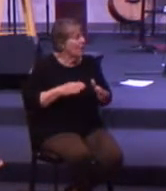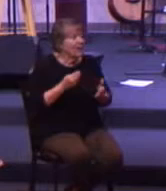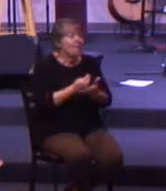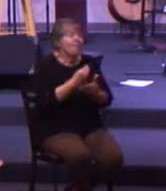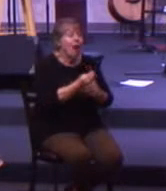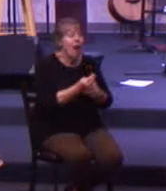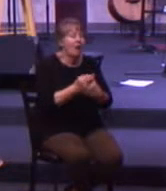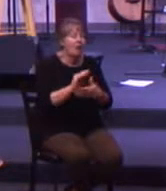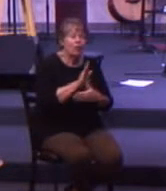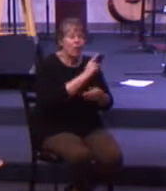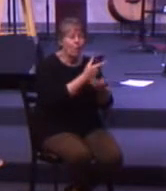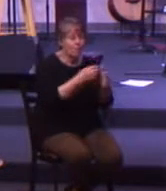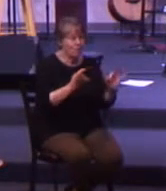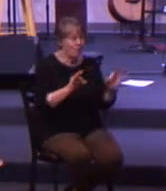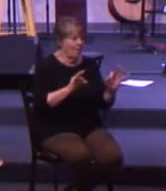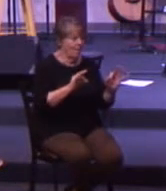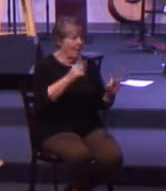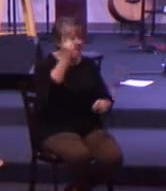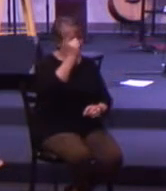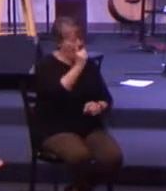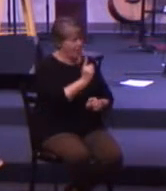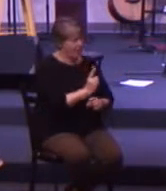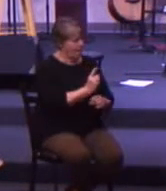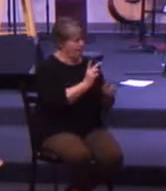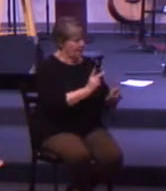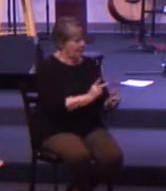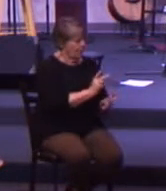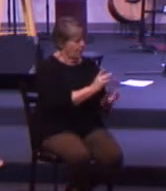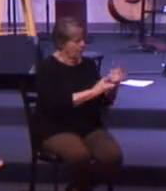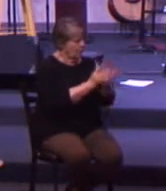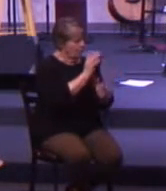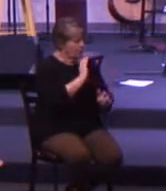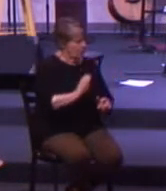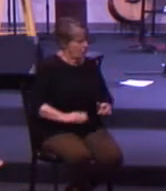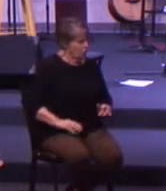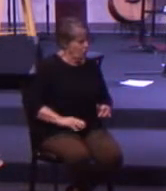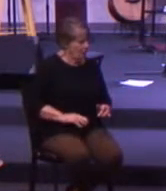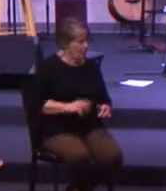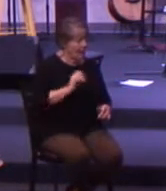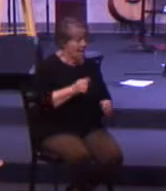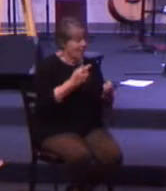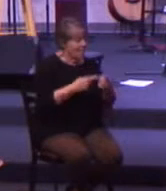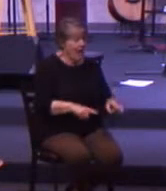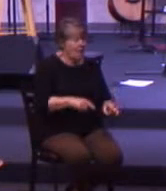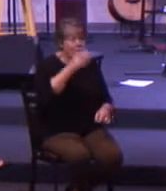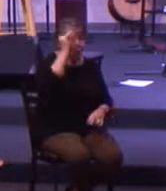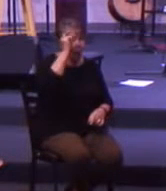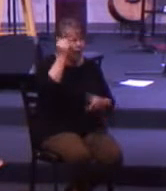of Jesus Christ, and that happened so that you might have freedom.